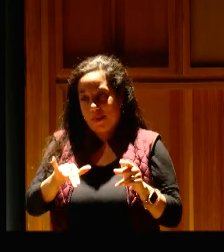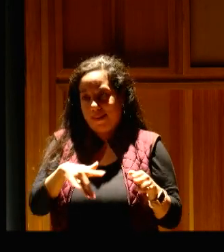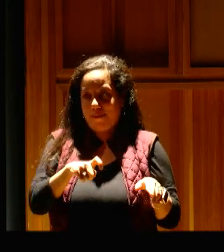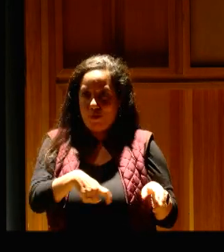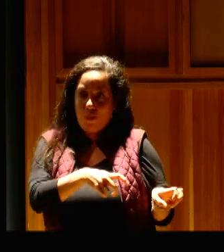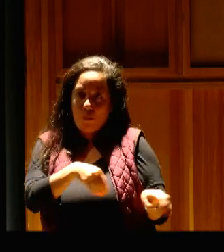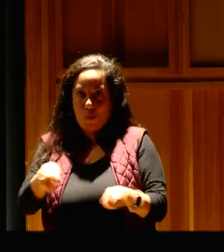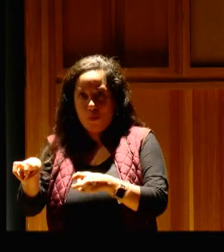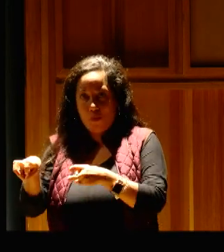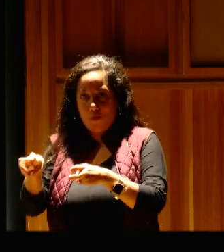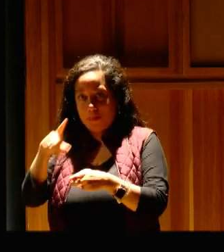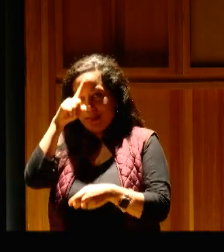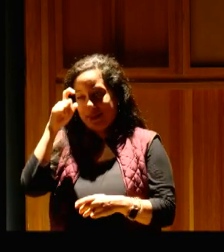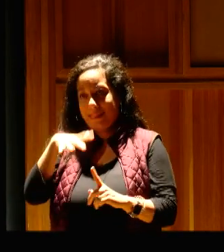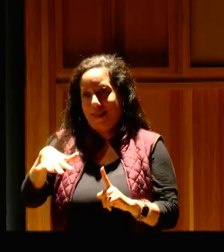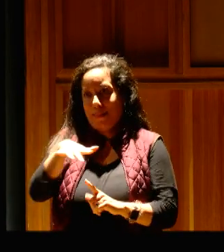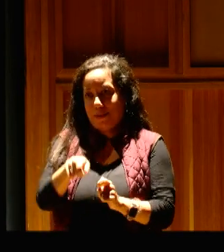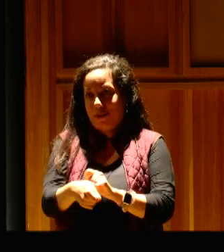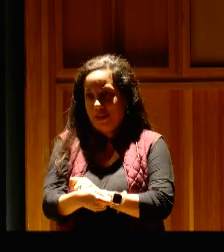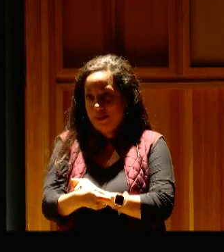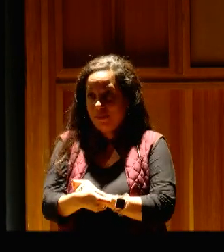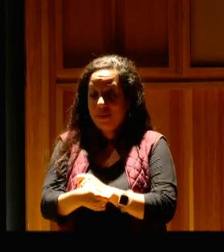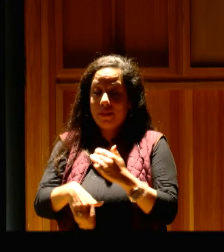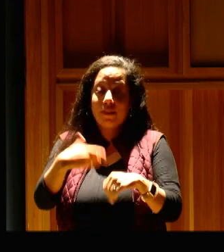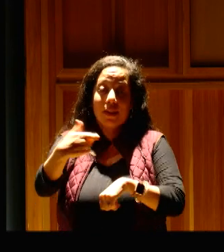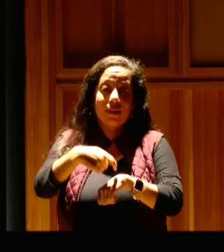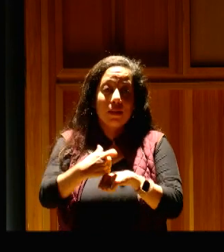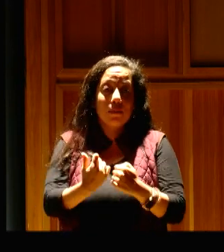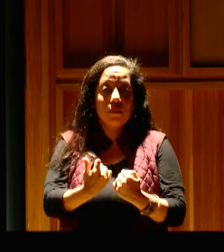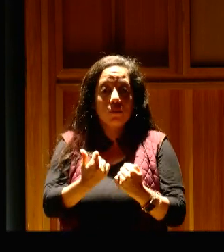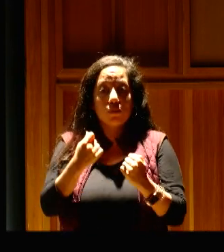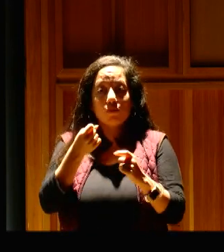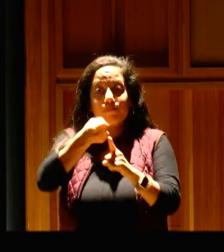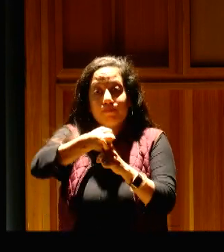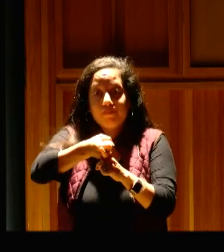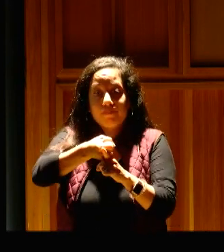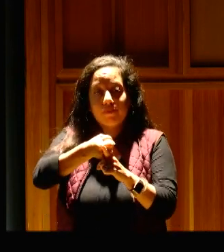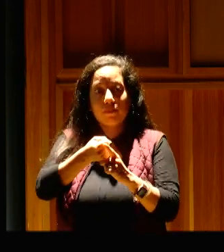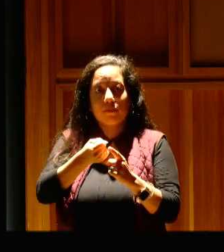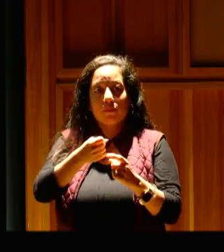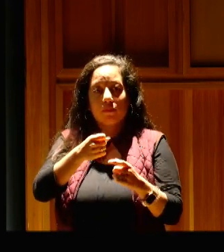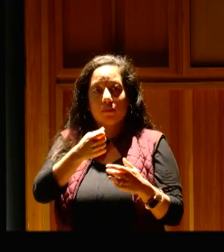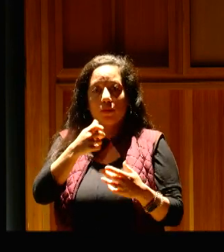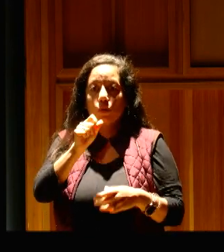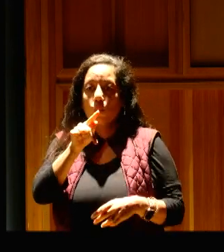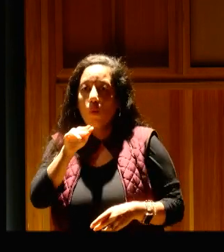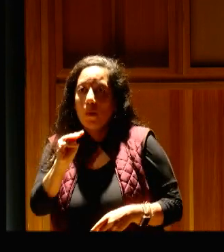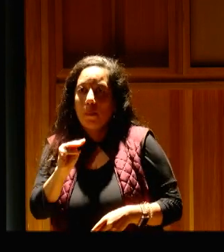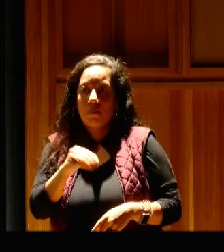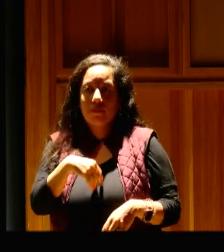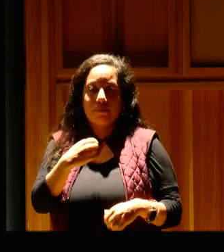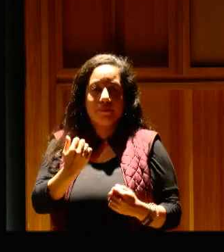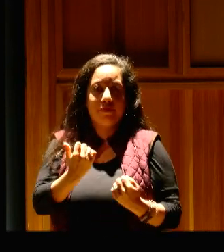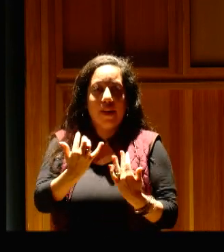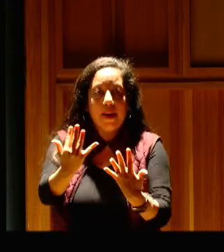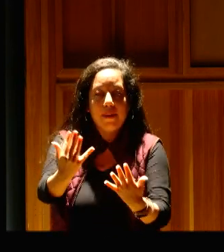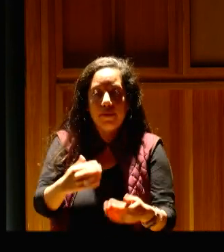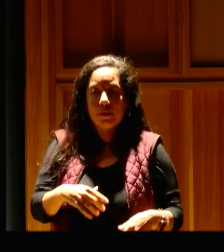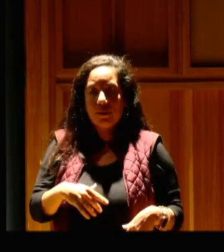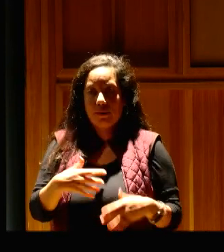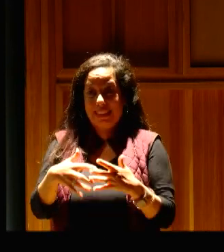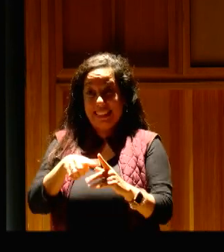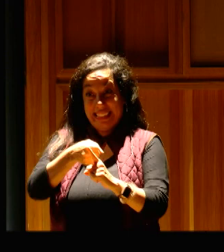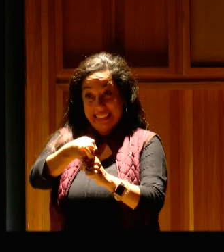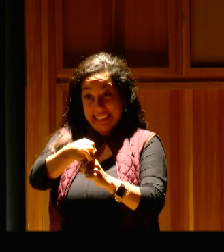When the next storm or fire hits, maybe as early as this summer, there will